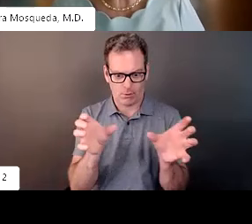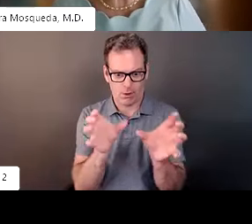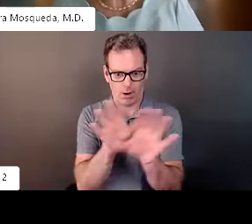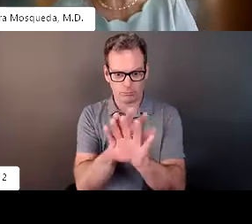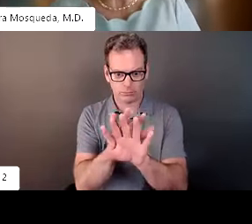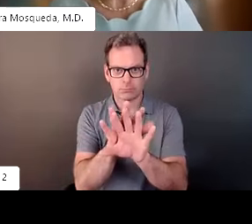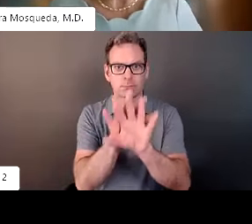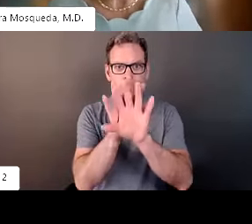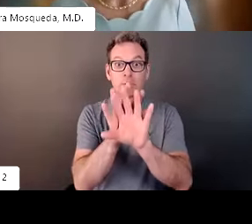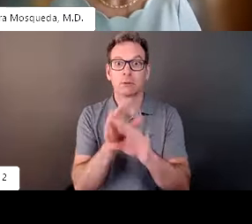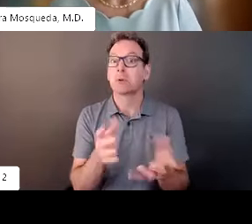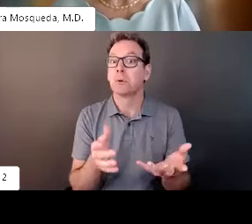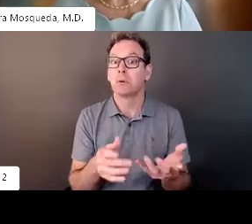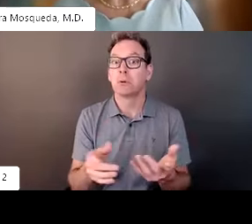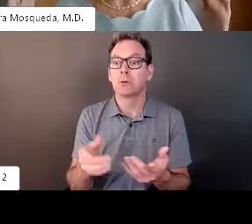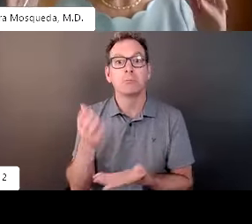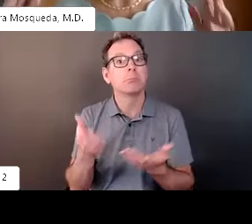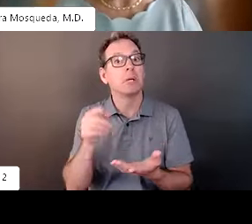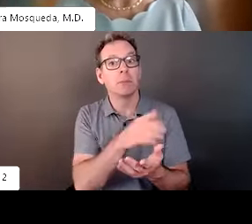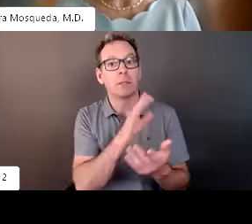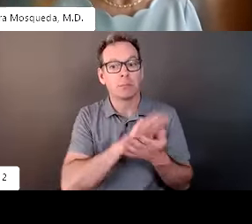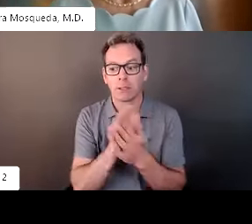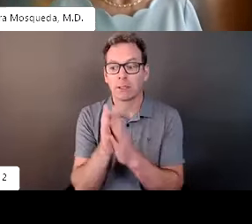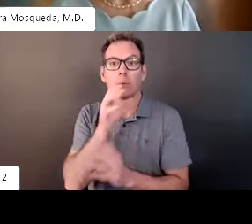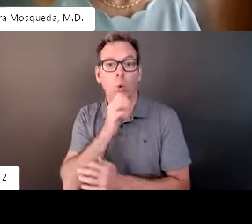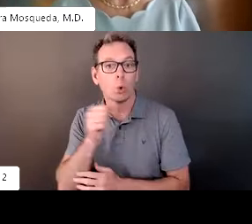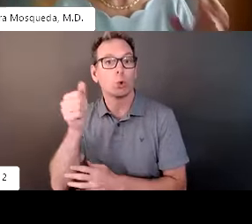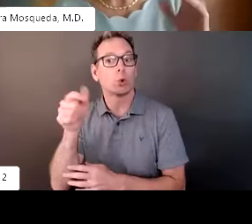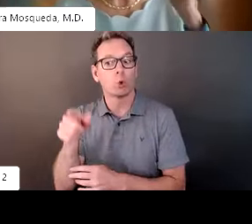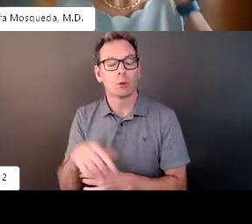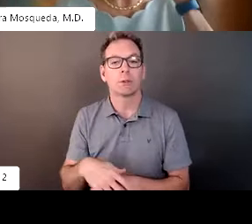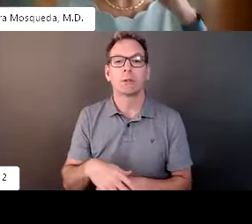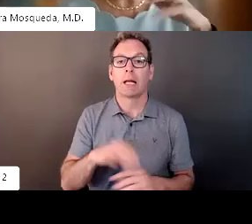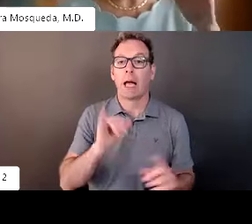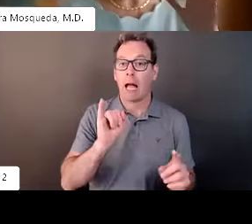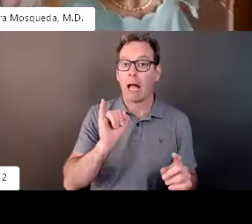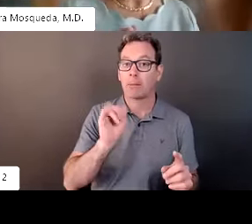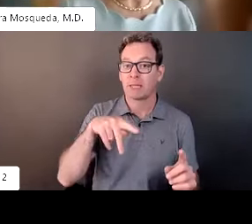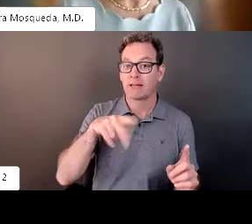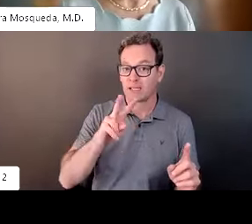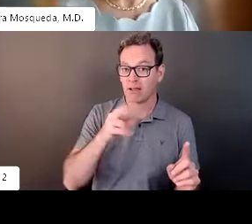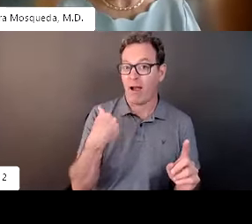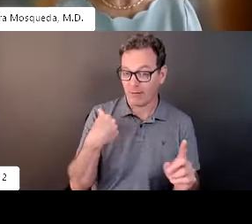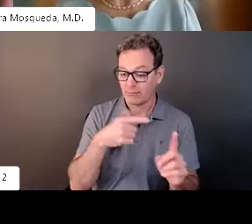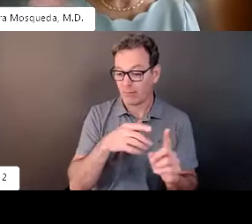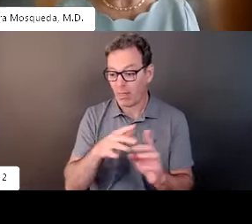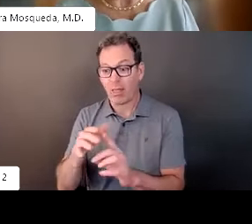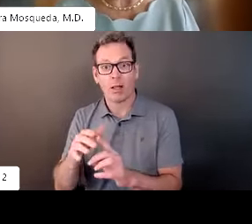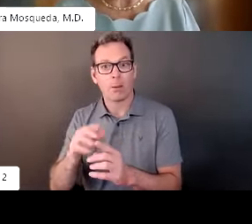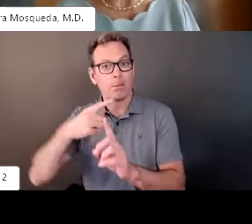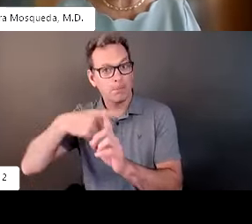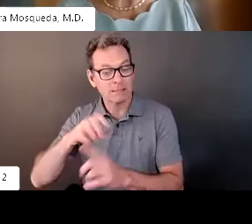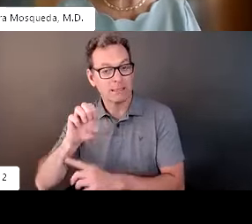partner violence, but you're old, and now you're really invisible. And most IPV research does tend to focus on women